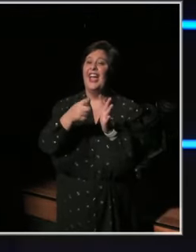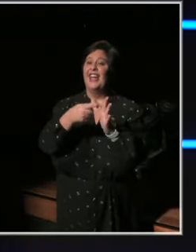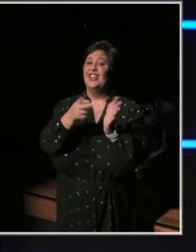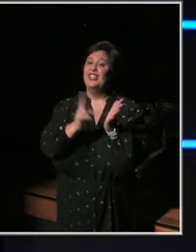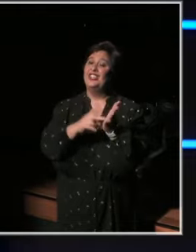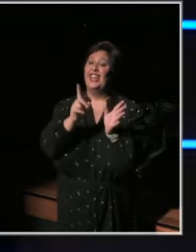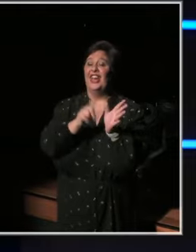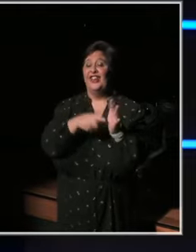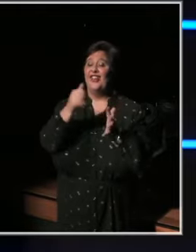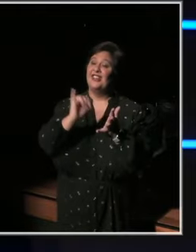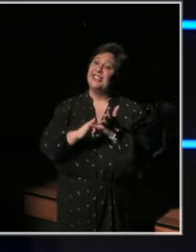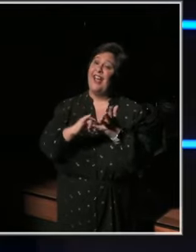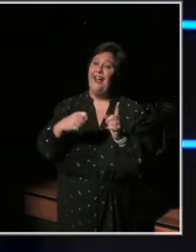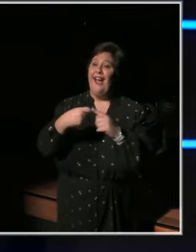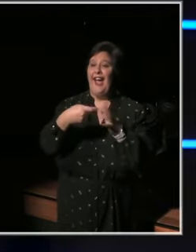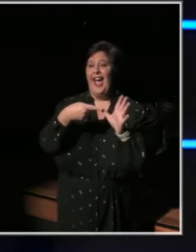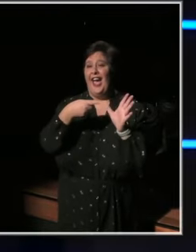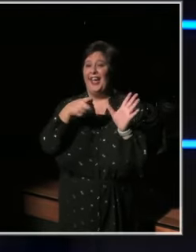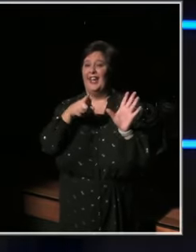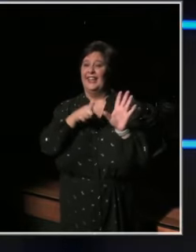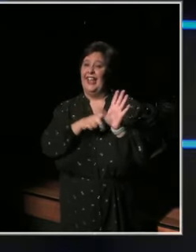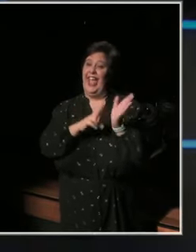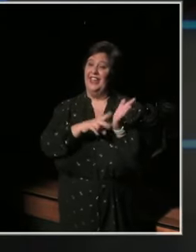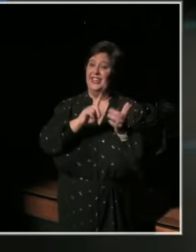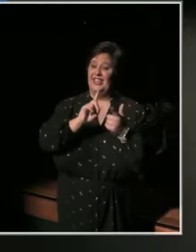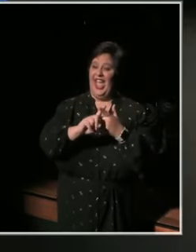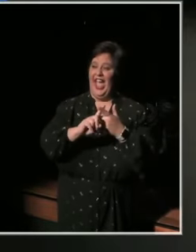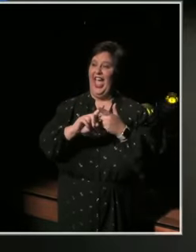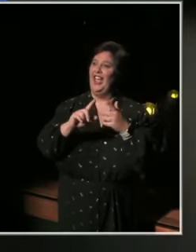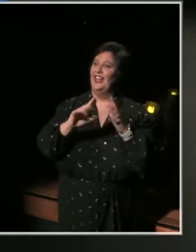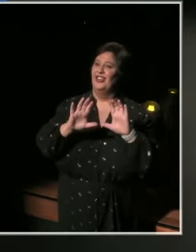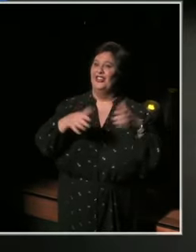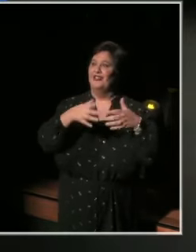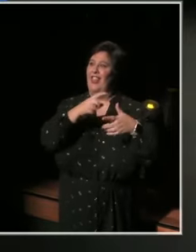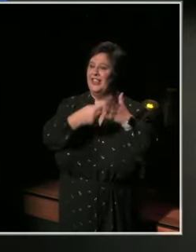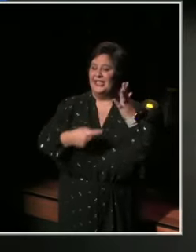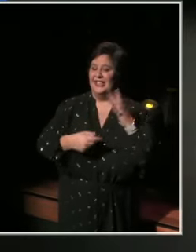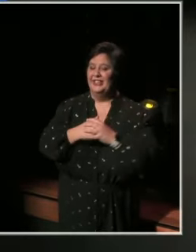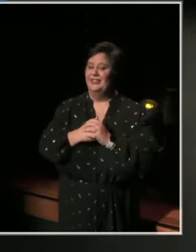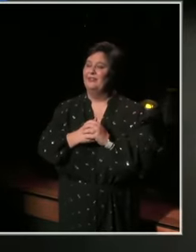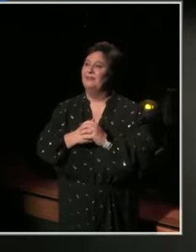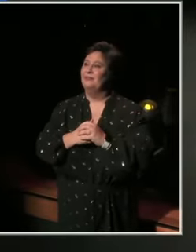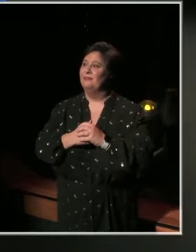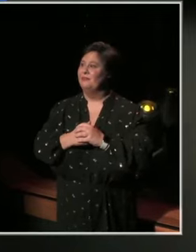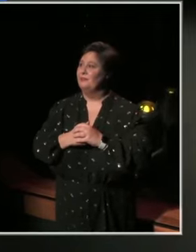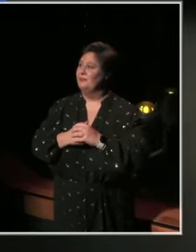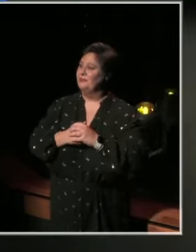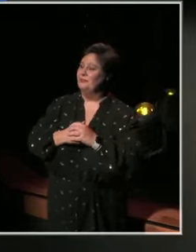Genius, a cameo trilogy at one. Vision.